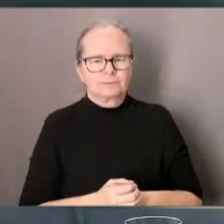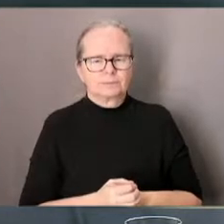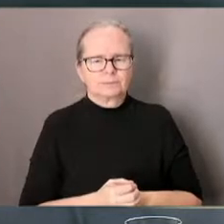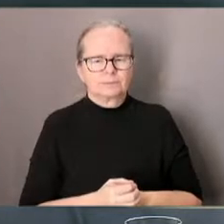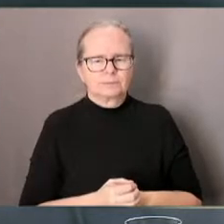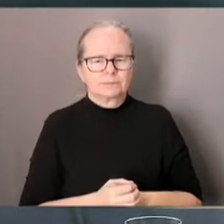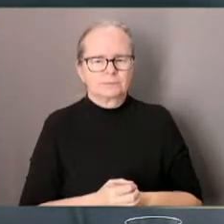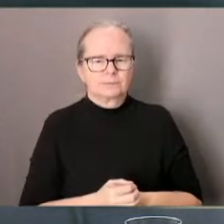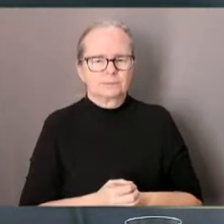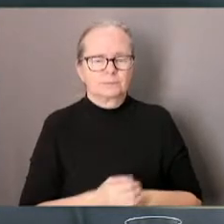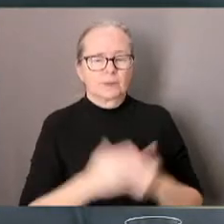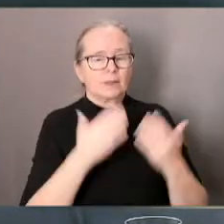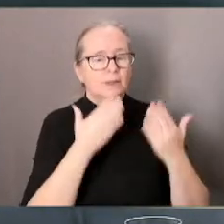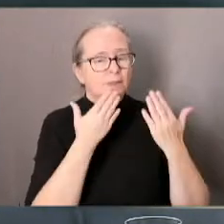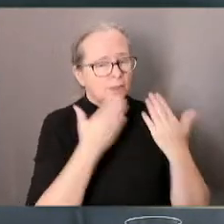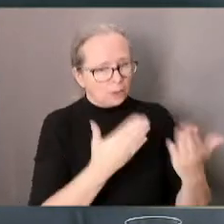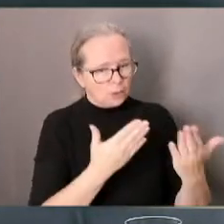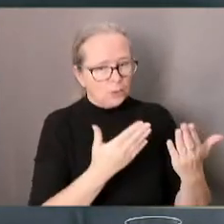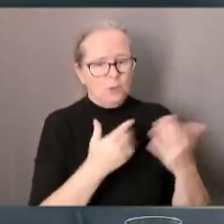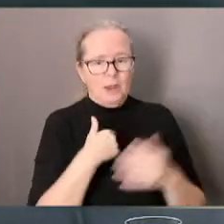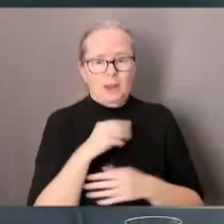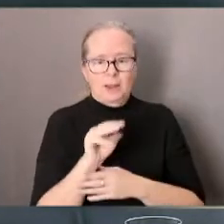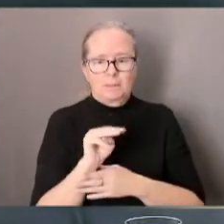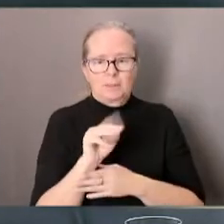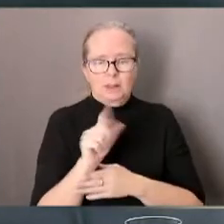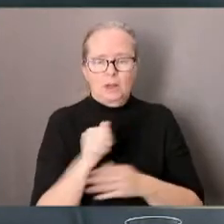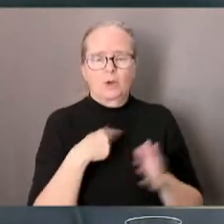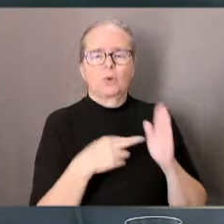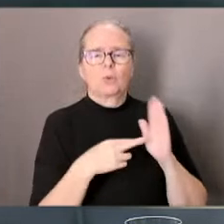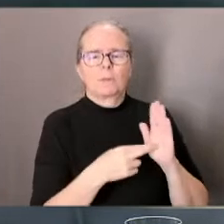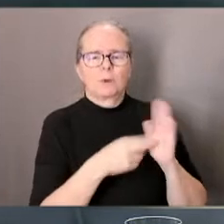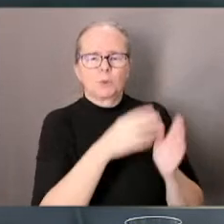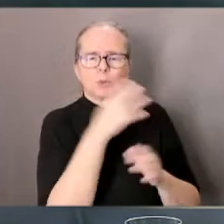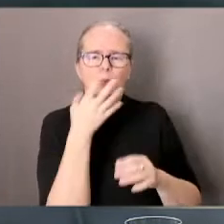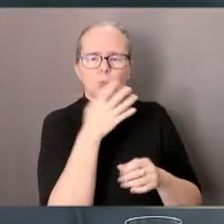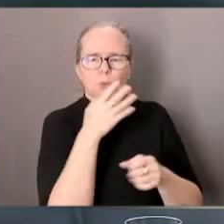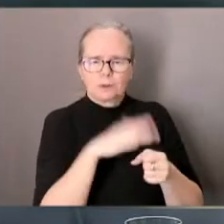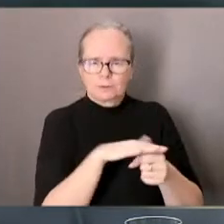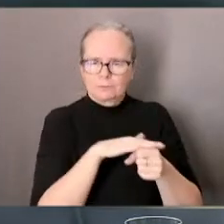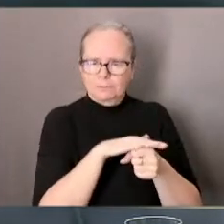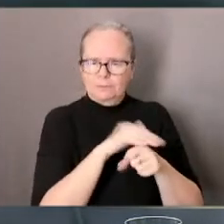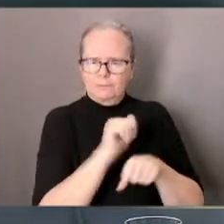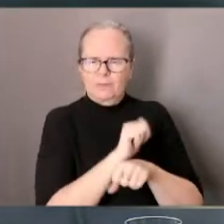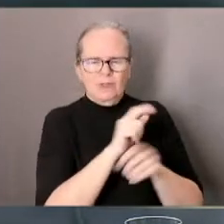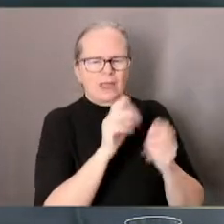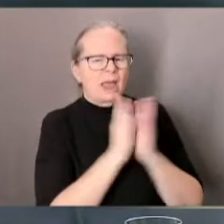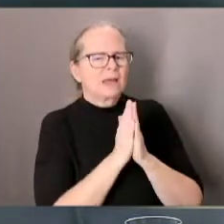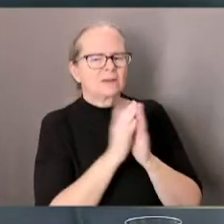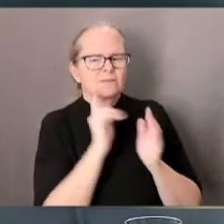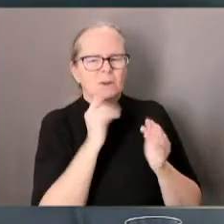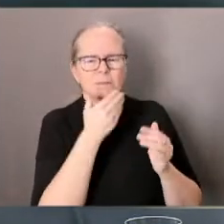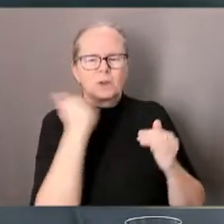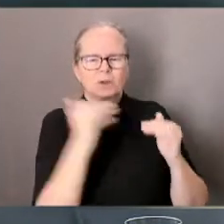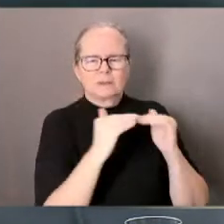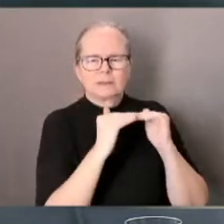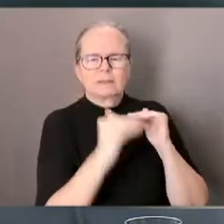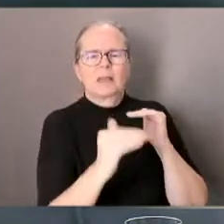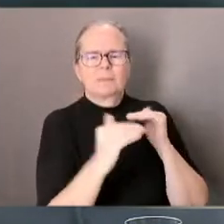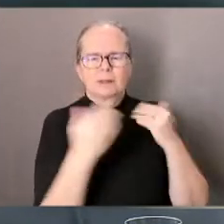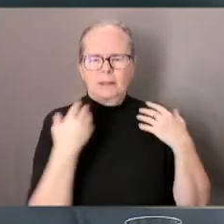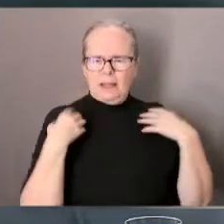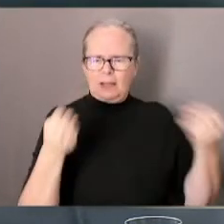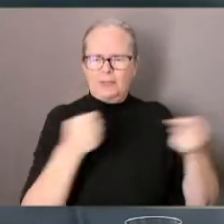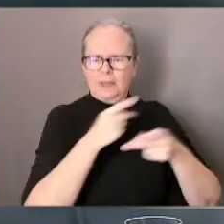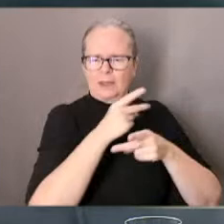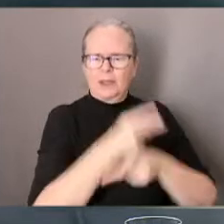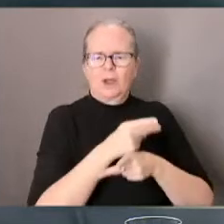represents rural albertans my constituents are pleading for more stable Health Care currently emergency rooms in rural communities are being left inaccessible